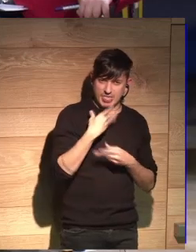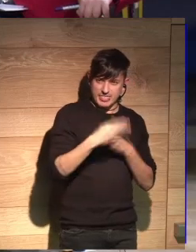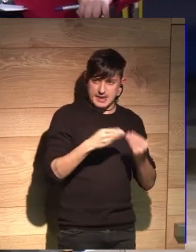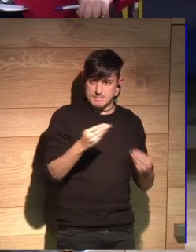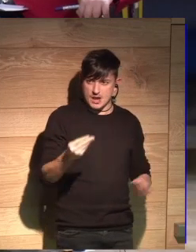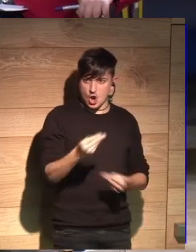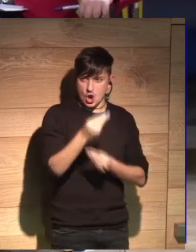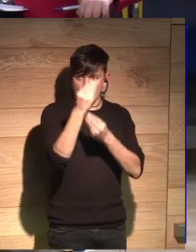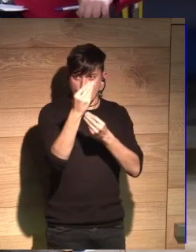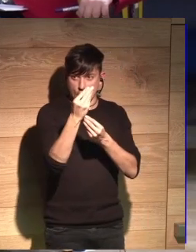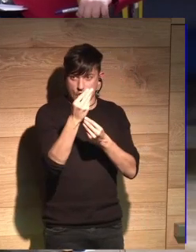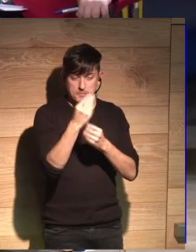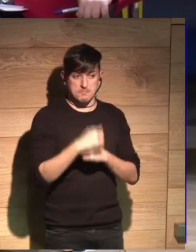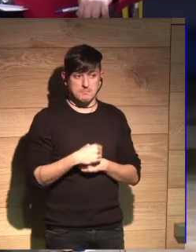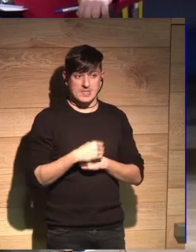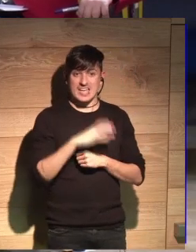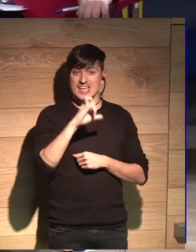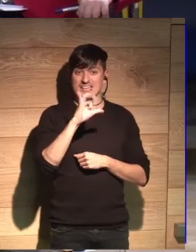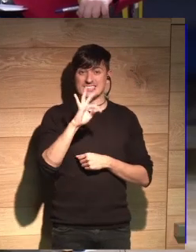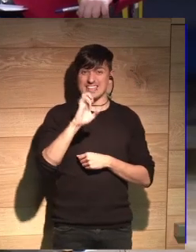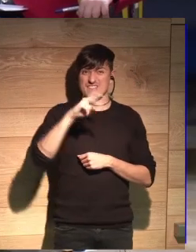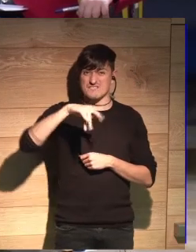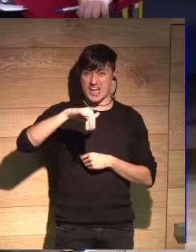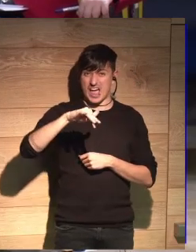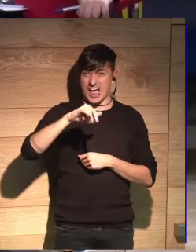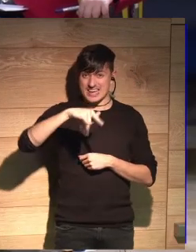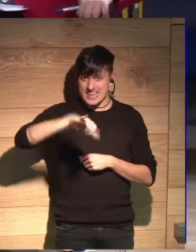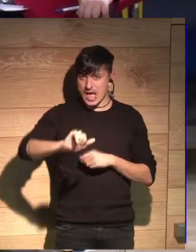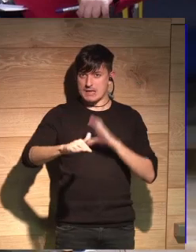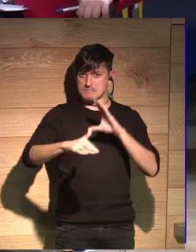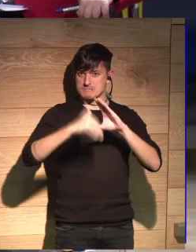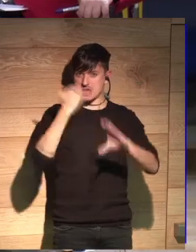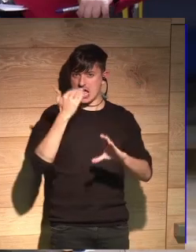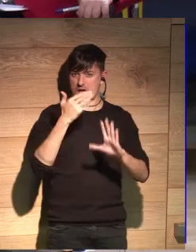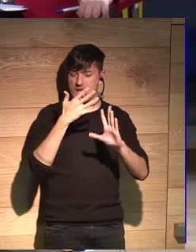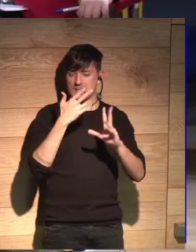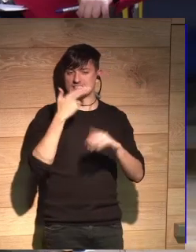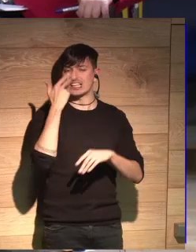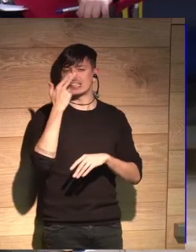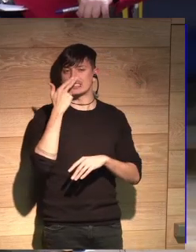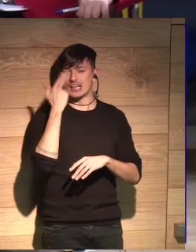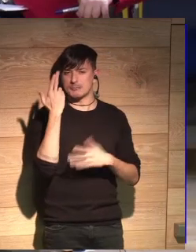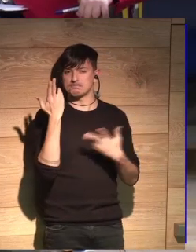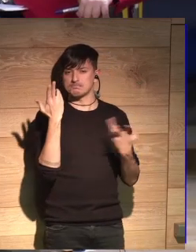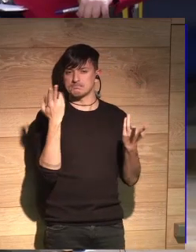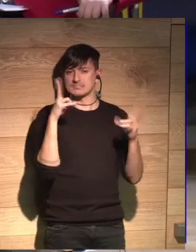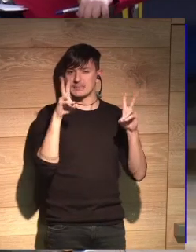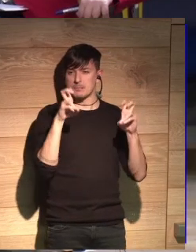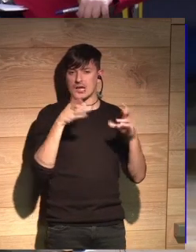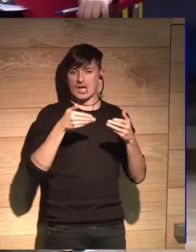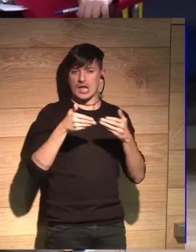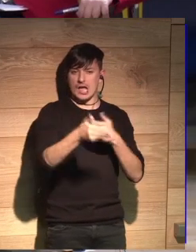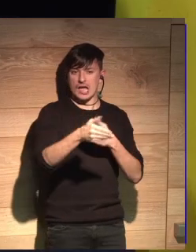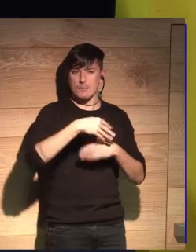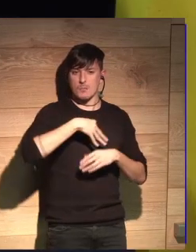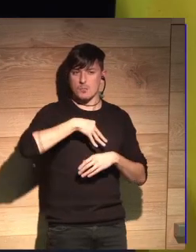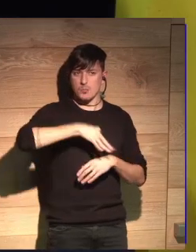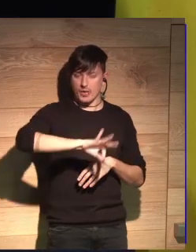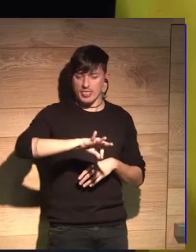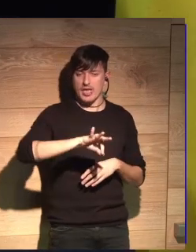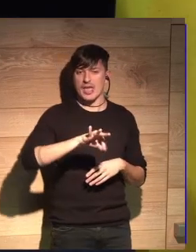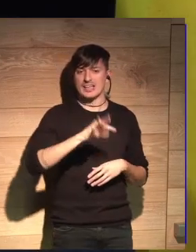quick questions. One's from Stefania, who's talking about those possible long futures. He's really interested about knowing the